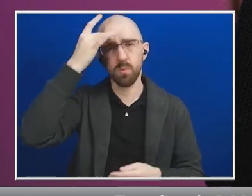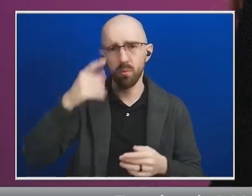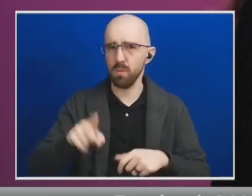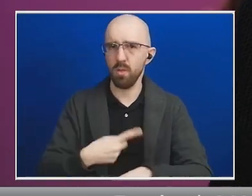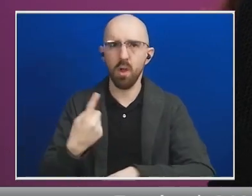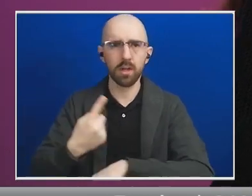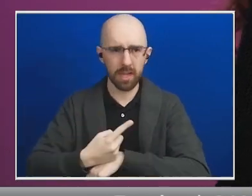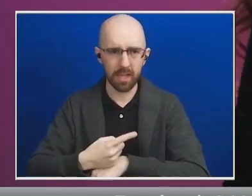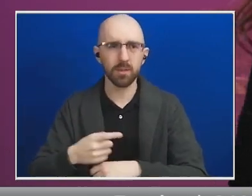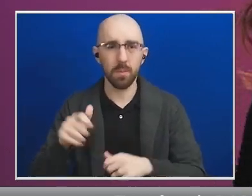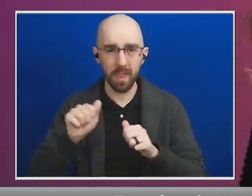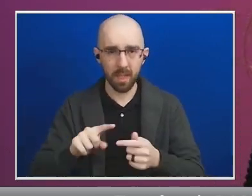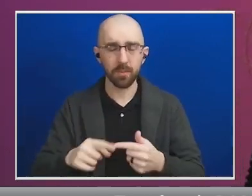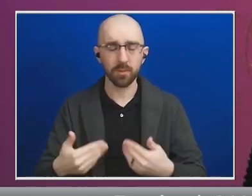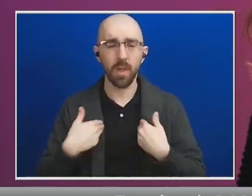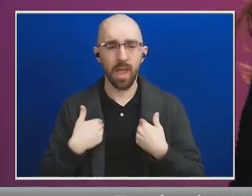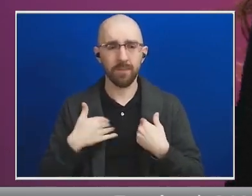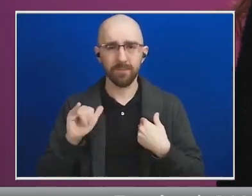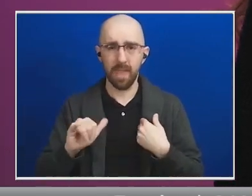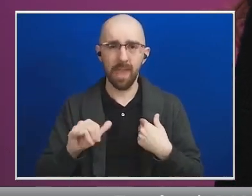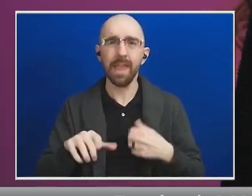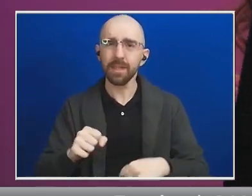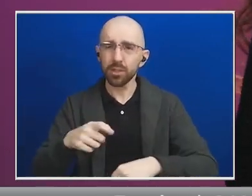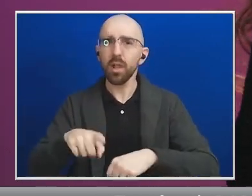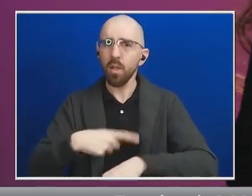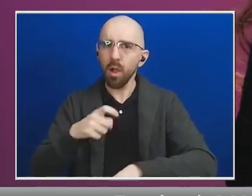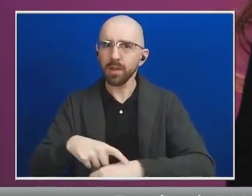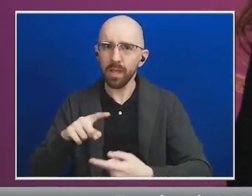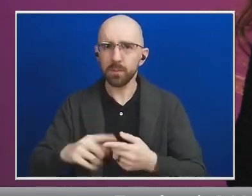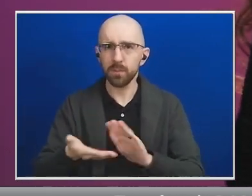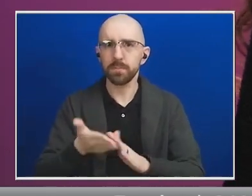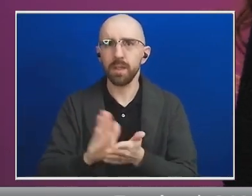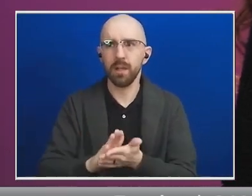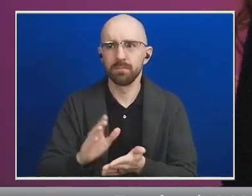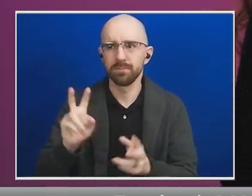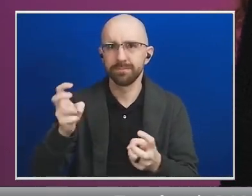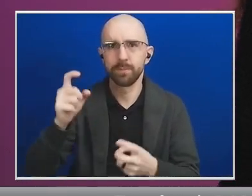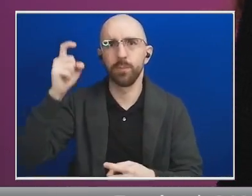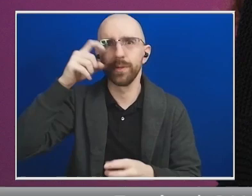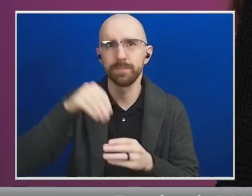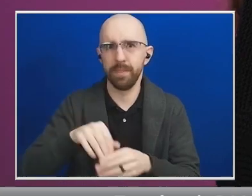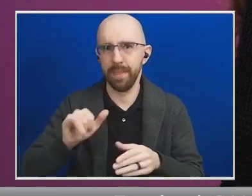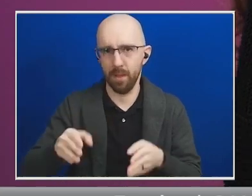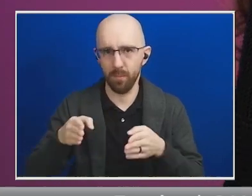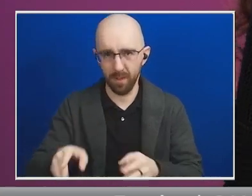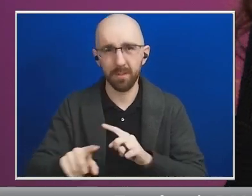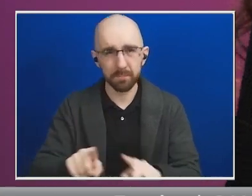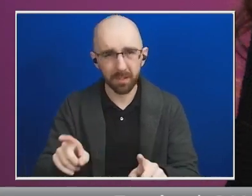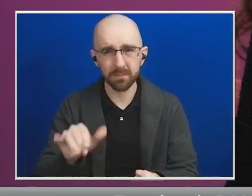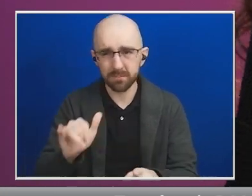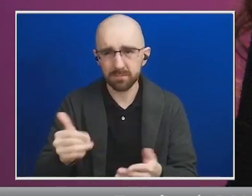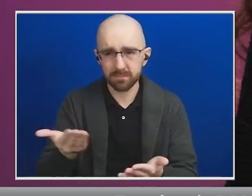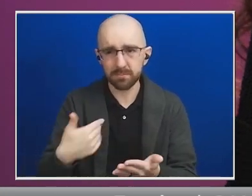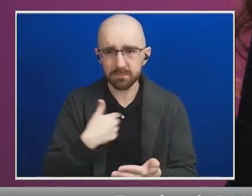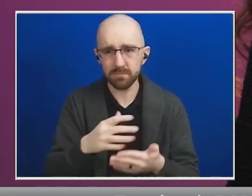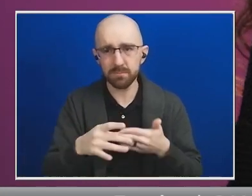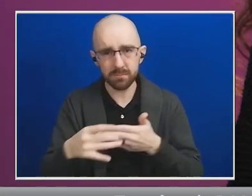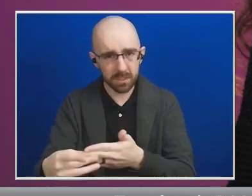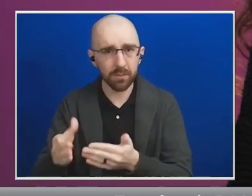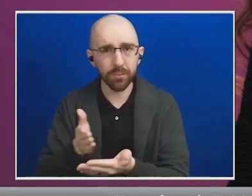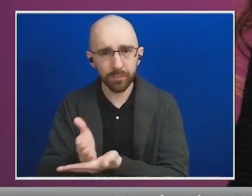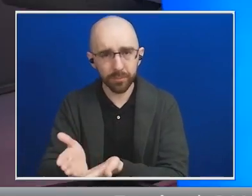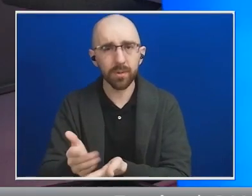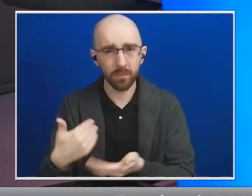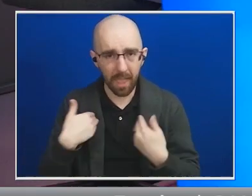that, it took a long time to get that wisdom, but I think that's kind of what got us through, and the fact that we did have family.